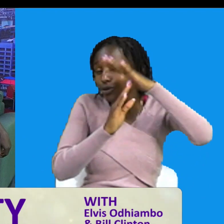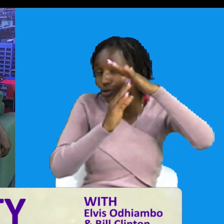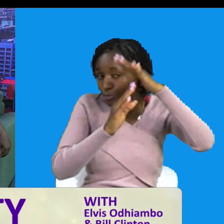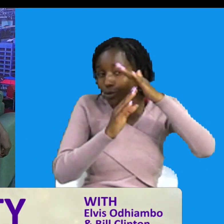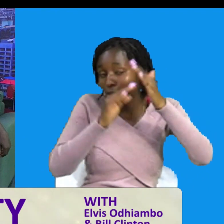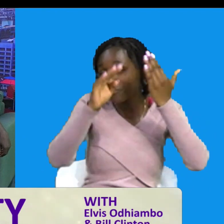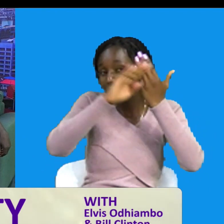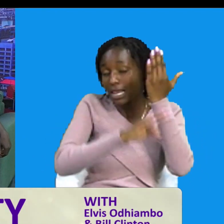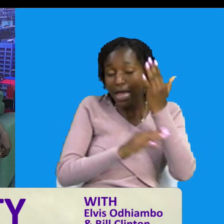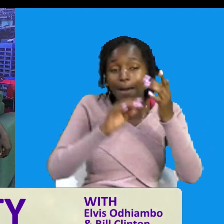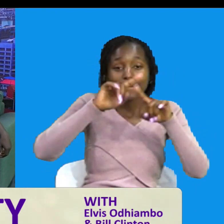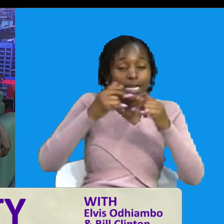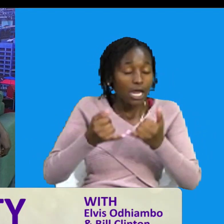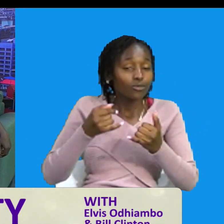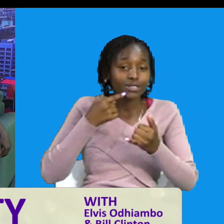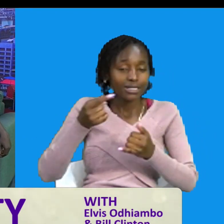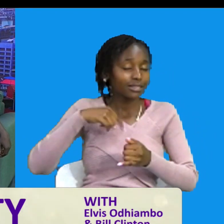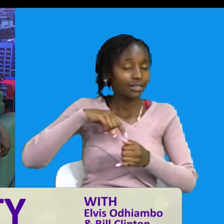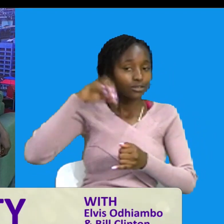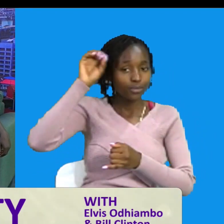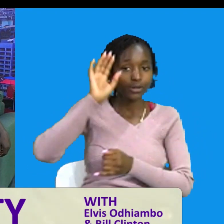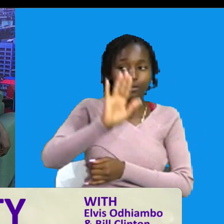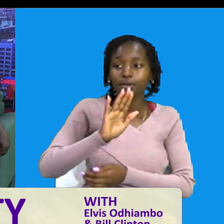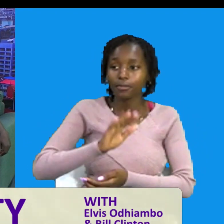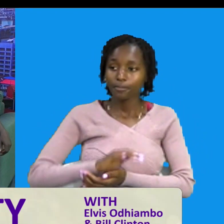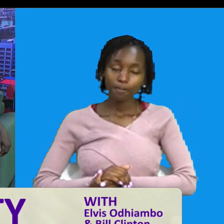concerned, probably than the KPL?